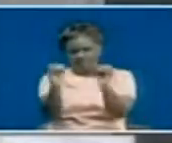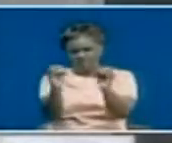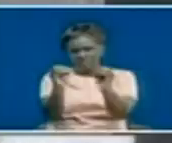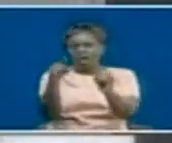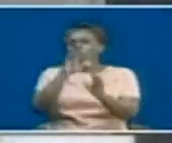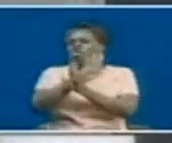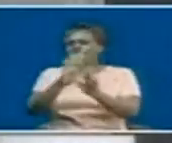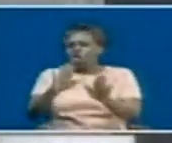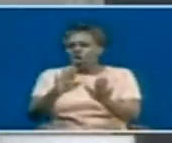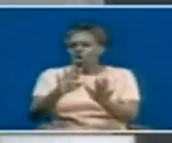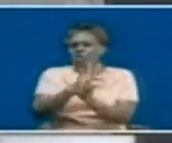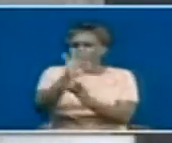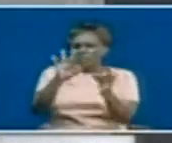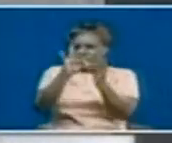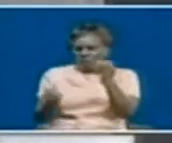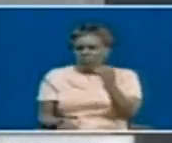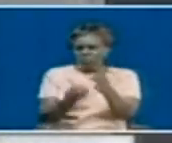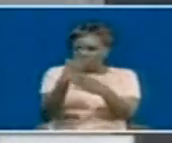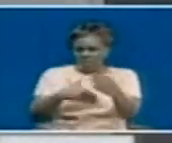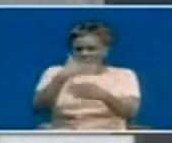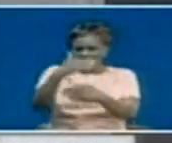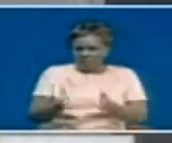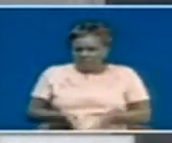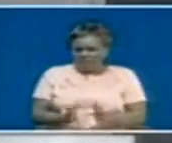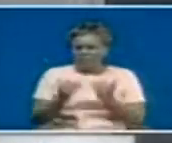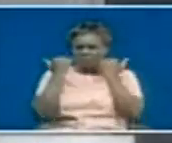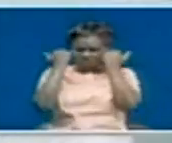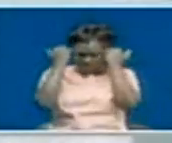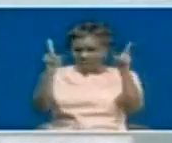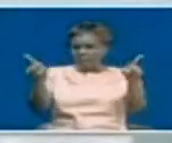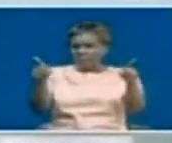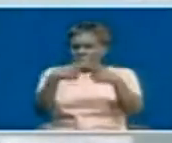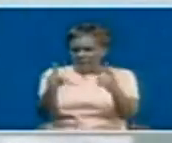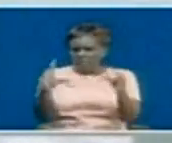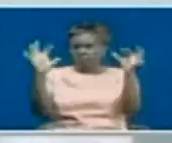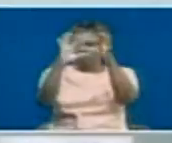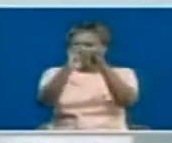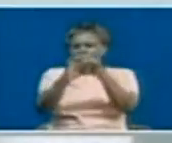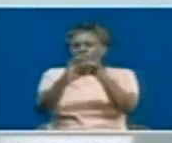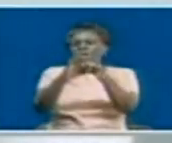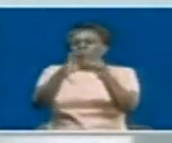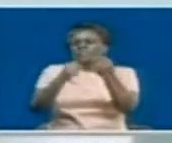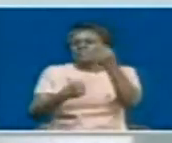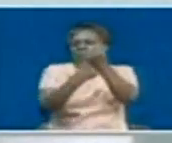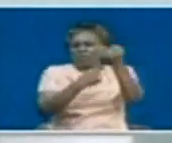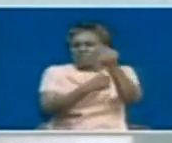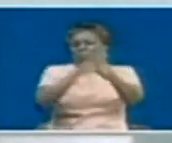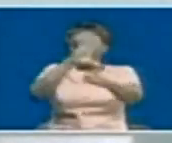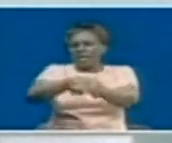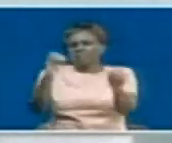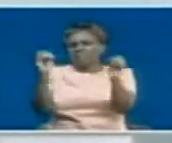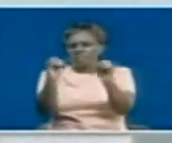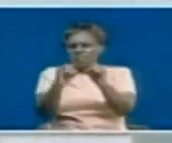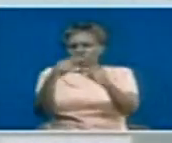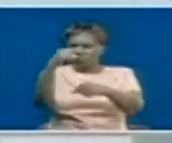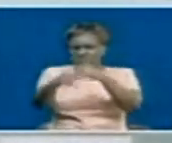There is no particular cause of postpartum depression, but it has been associated with lack of family support for new mothers.